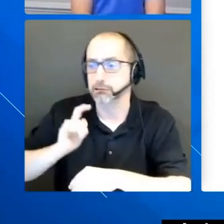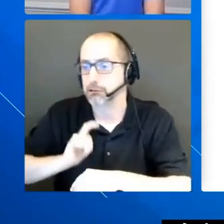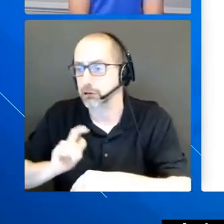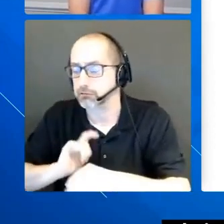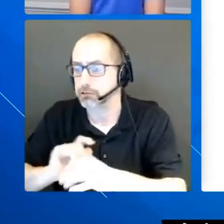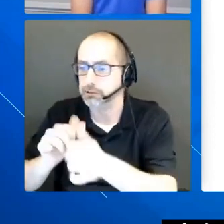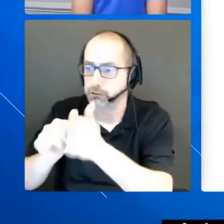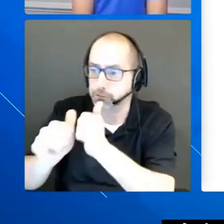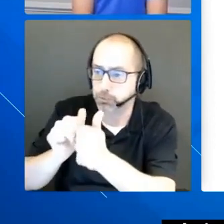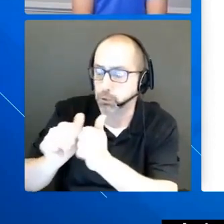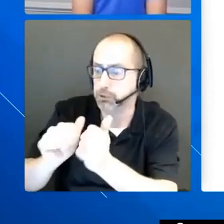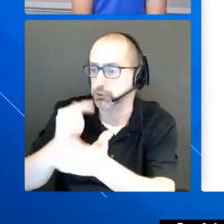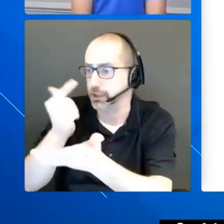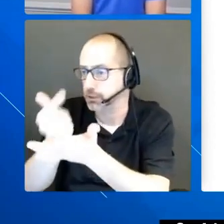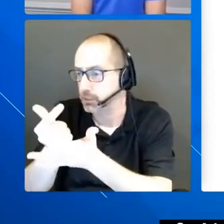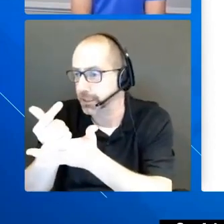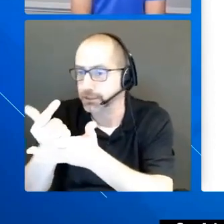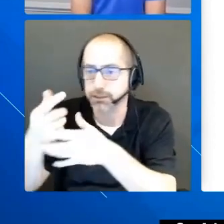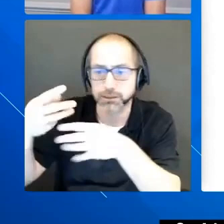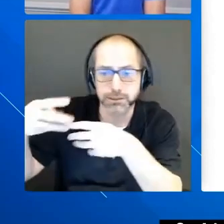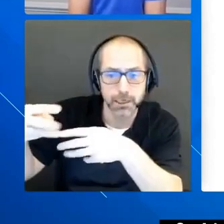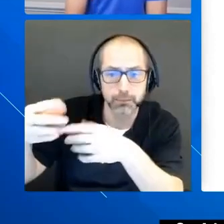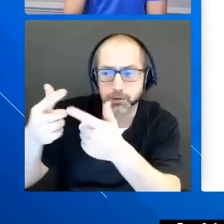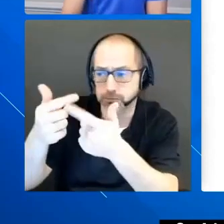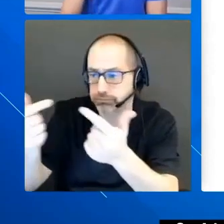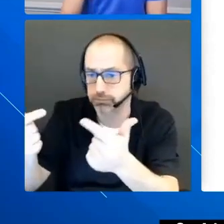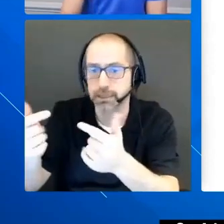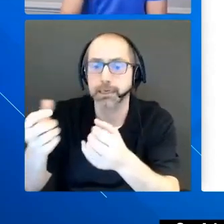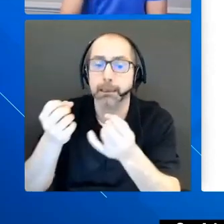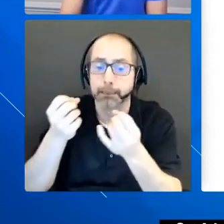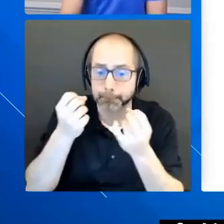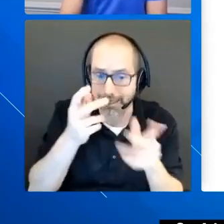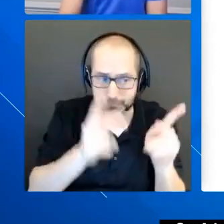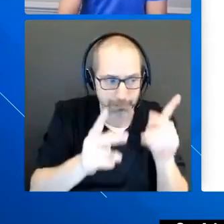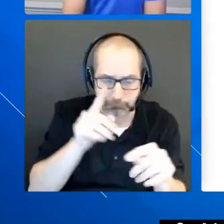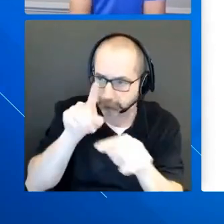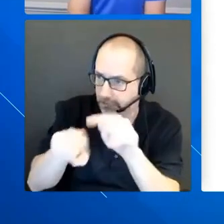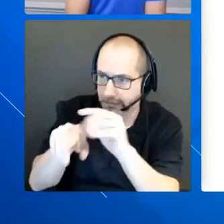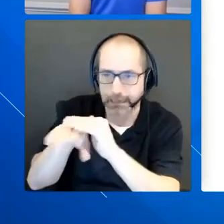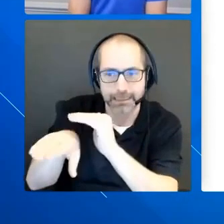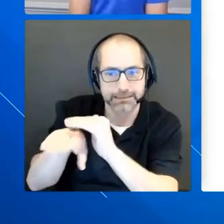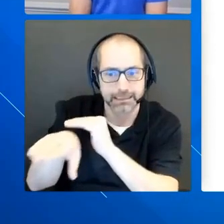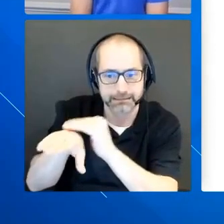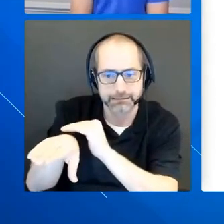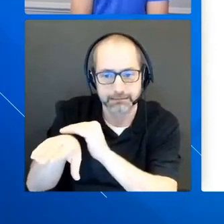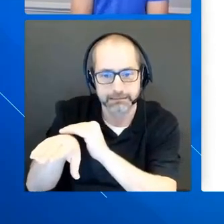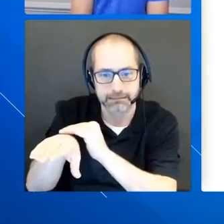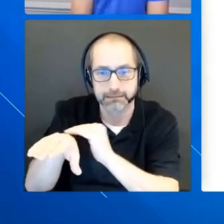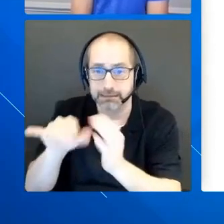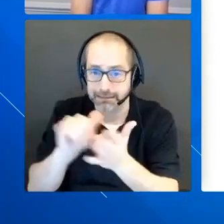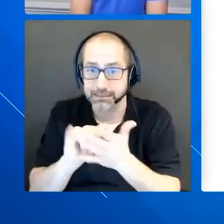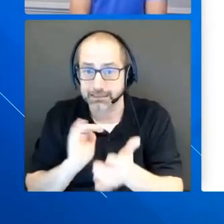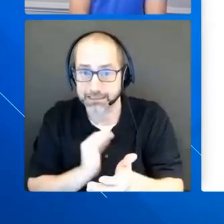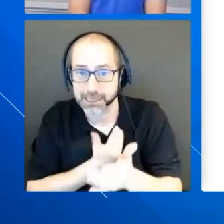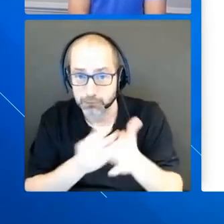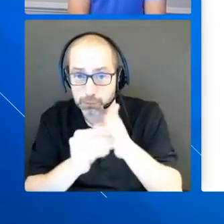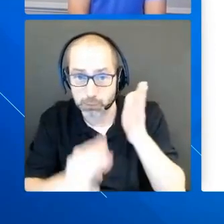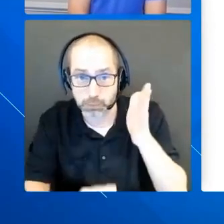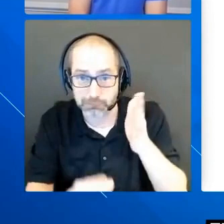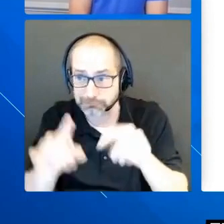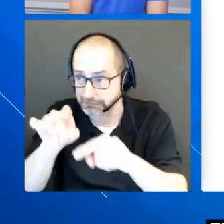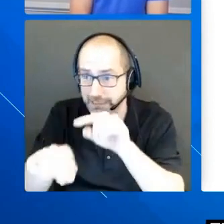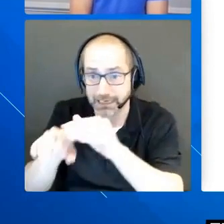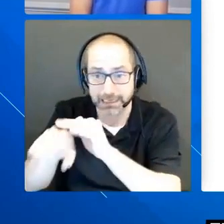ceremonies, and other events, much of which is often inaccessible to individuals with disabilities. These are our students.